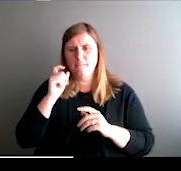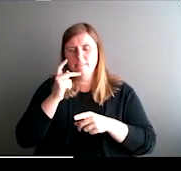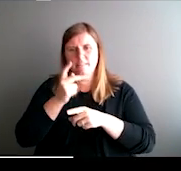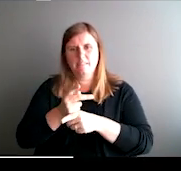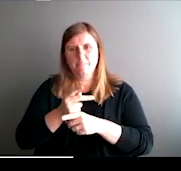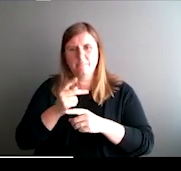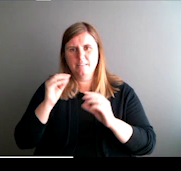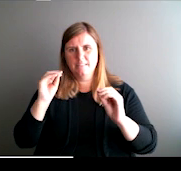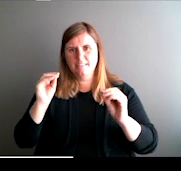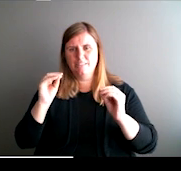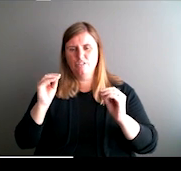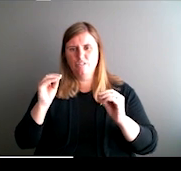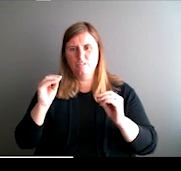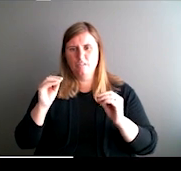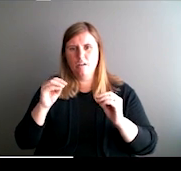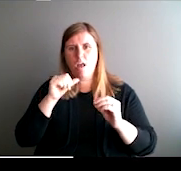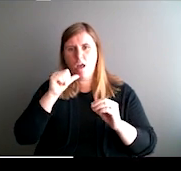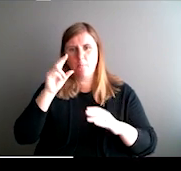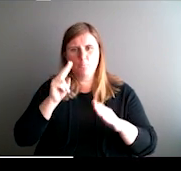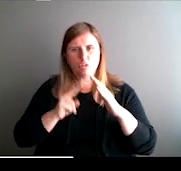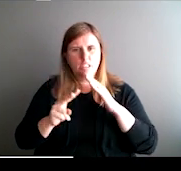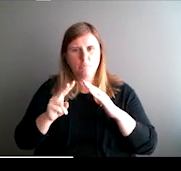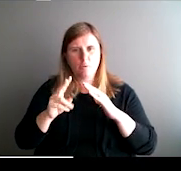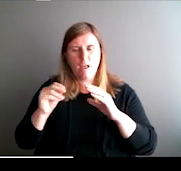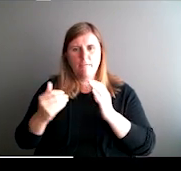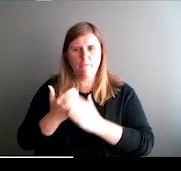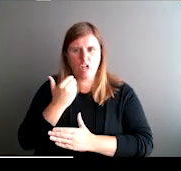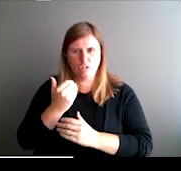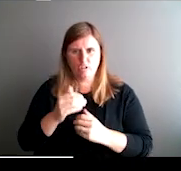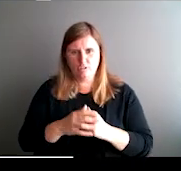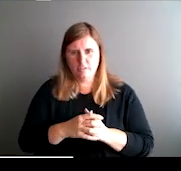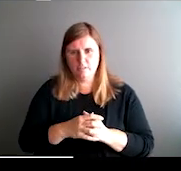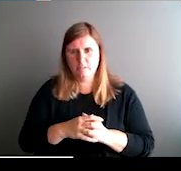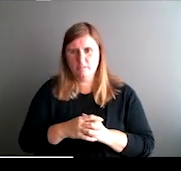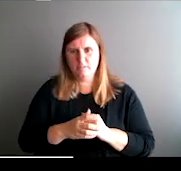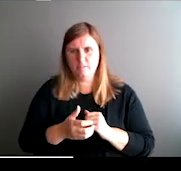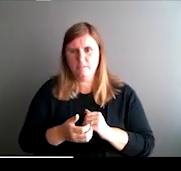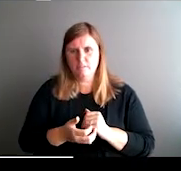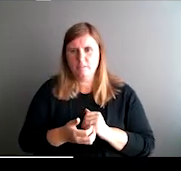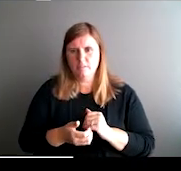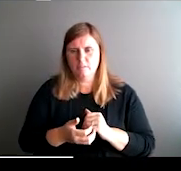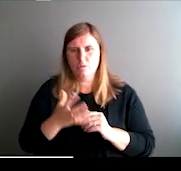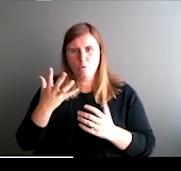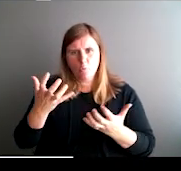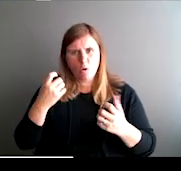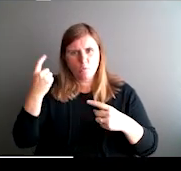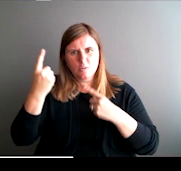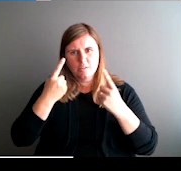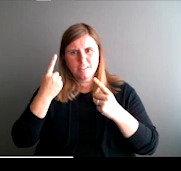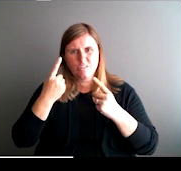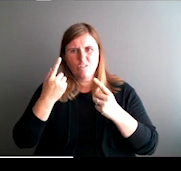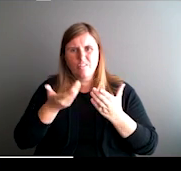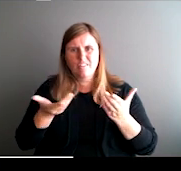keeps teaching unpredictable and it keeps it fresh. You want to consider things that are novel to the student,